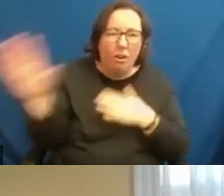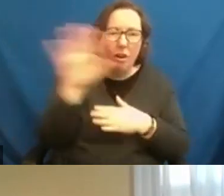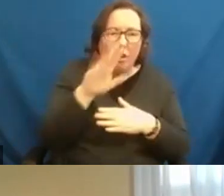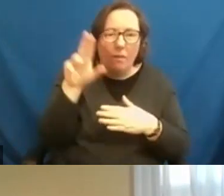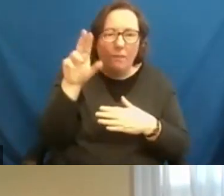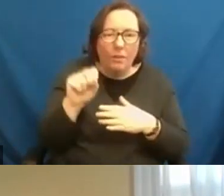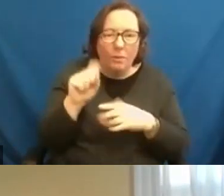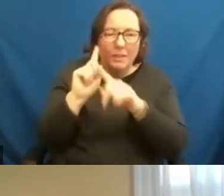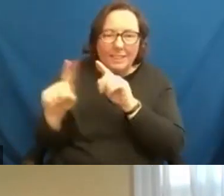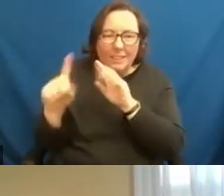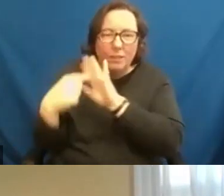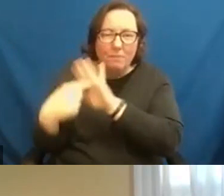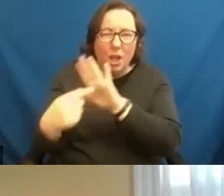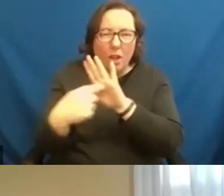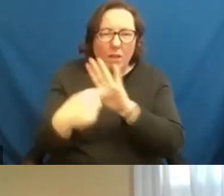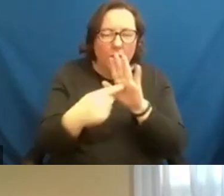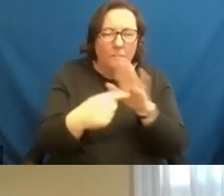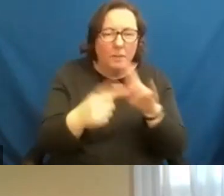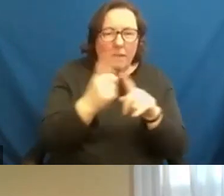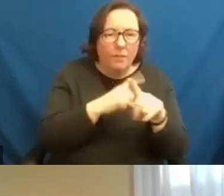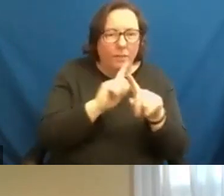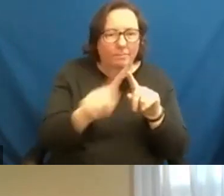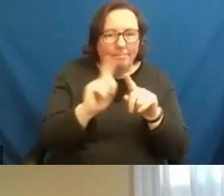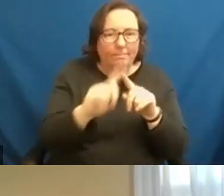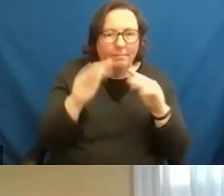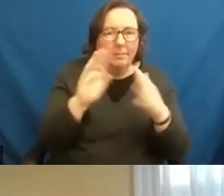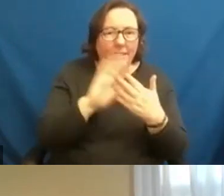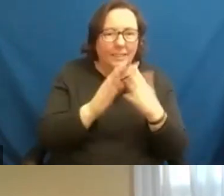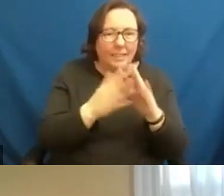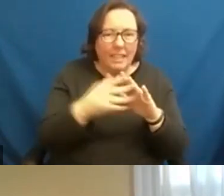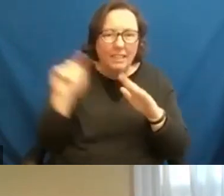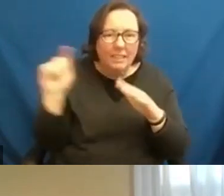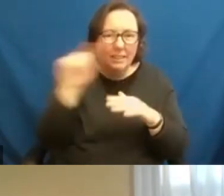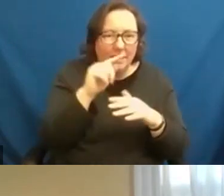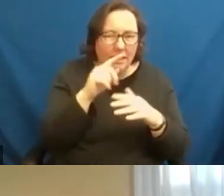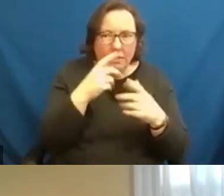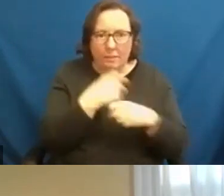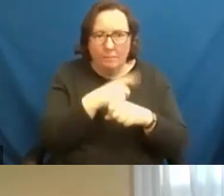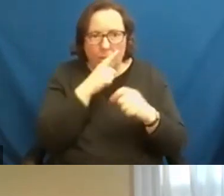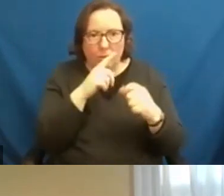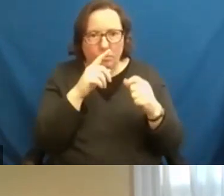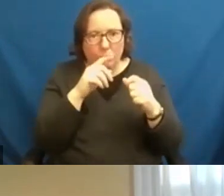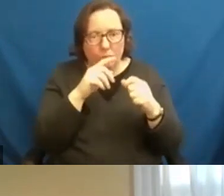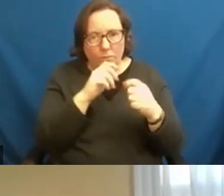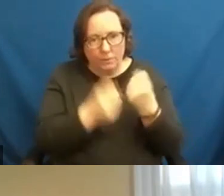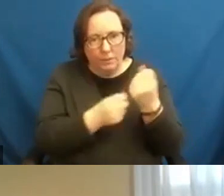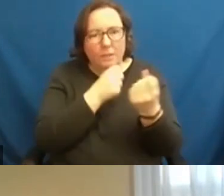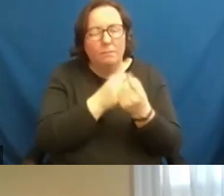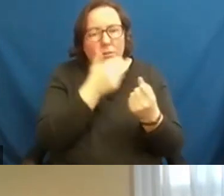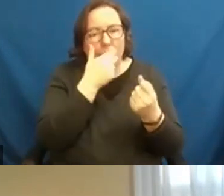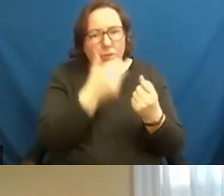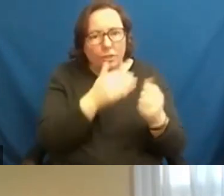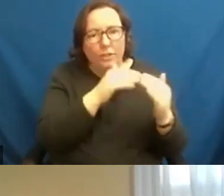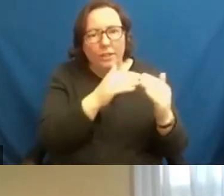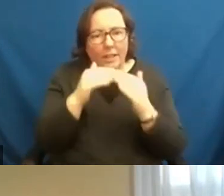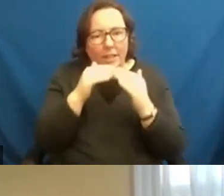the models that other cities have advanced to support equal educational opportunities in selective